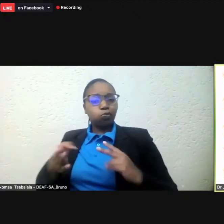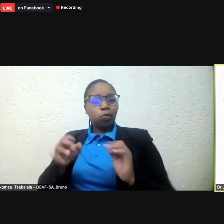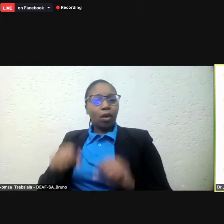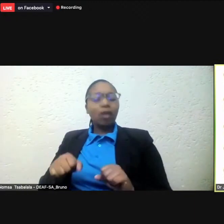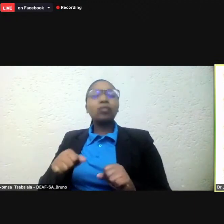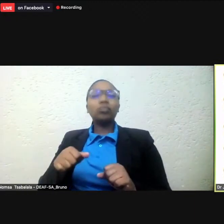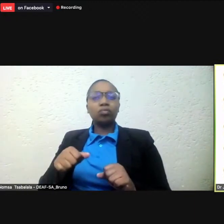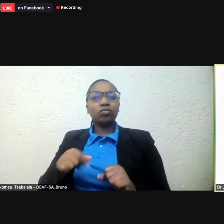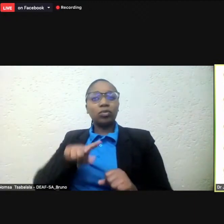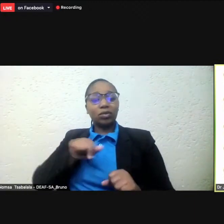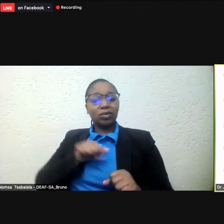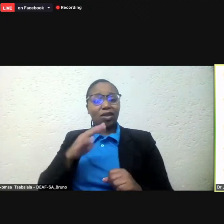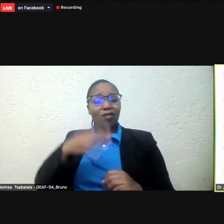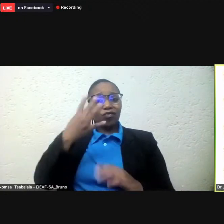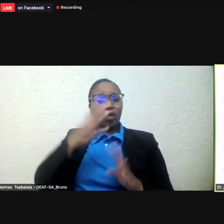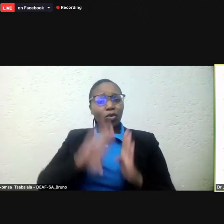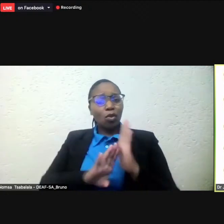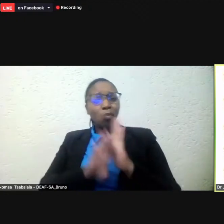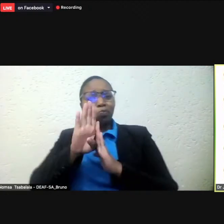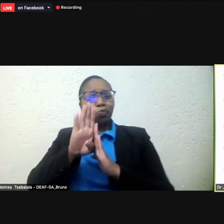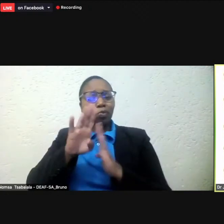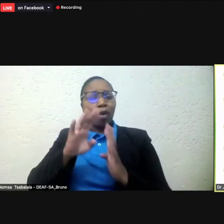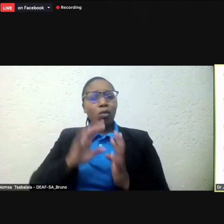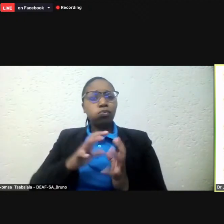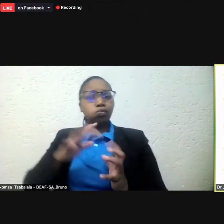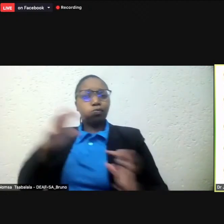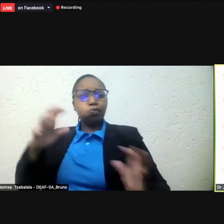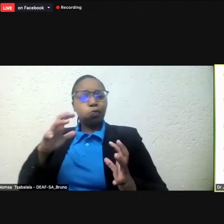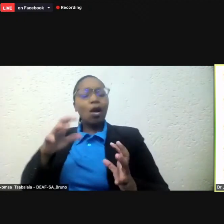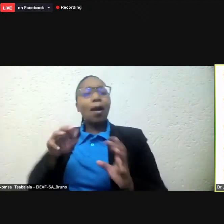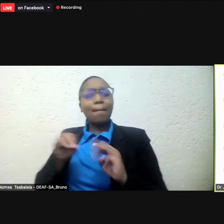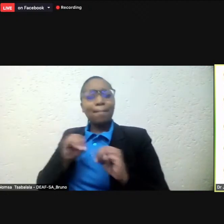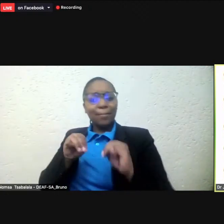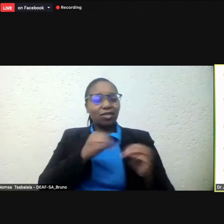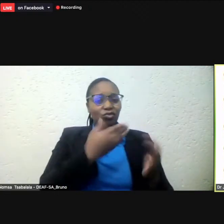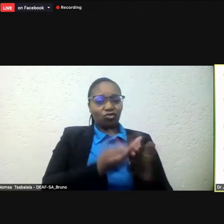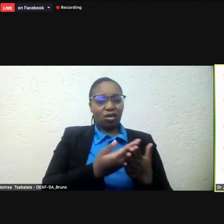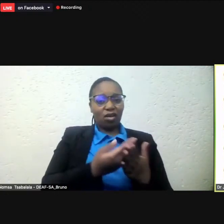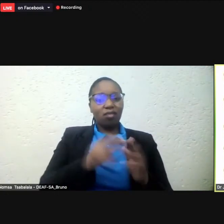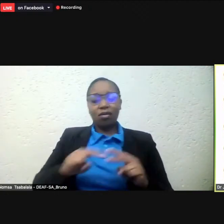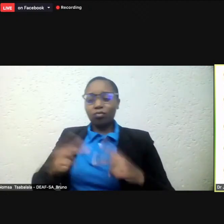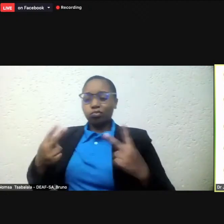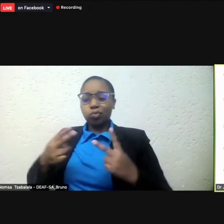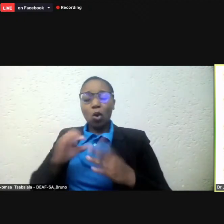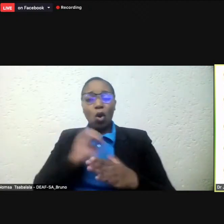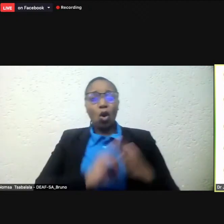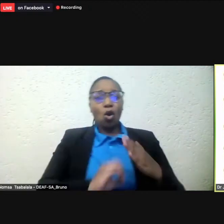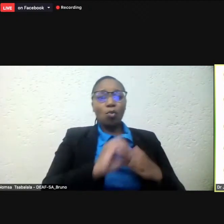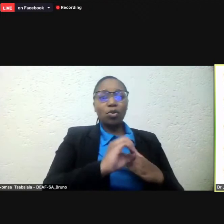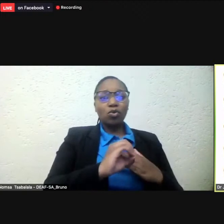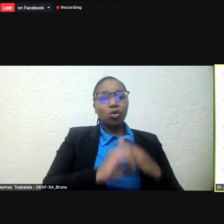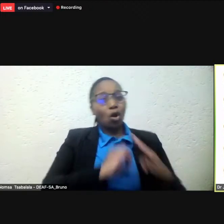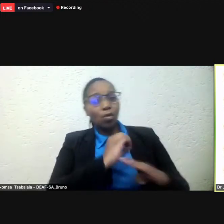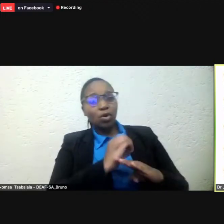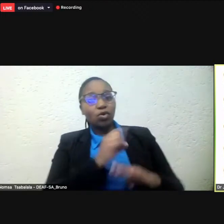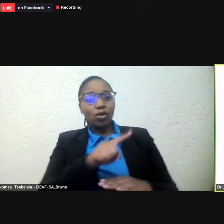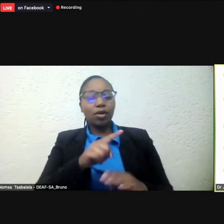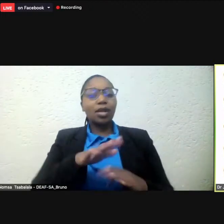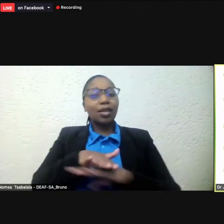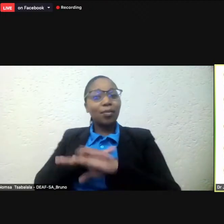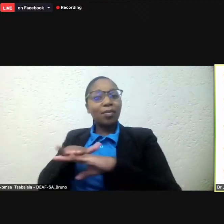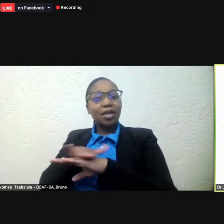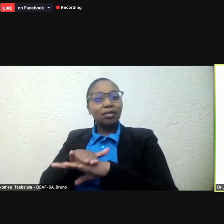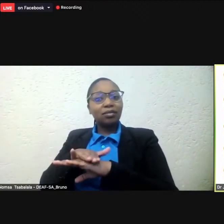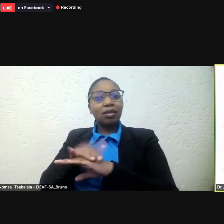fourth wave. We can manage Omicron. The basic tools we all know. We